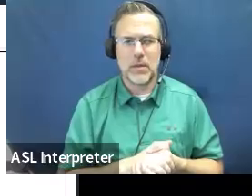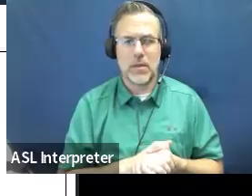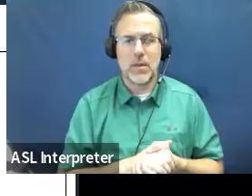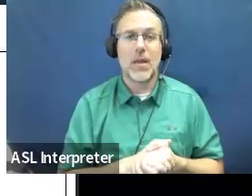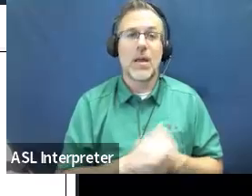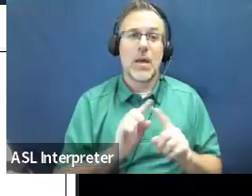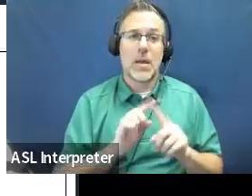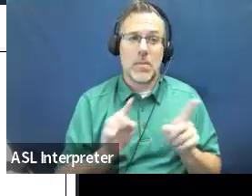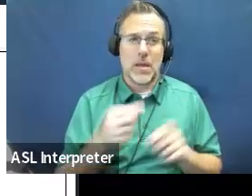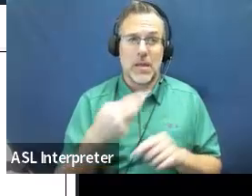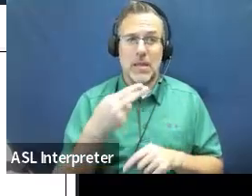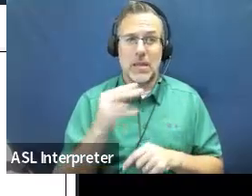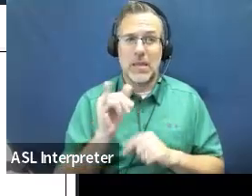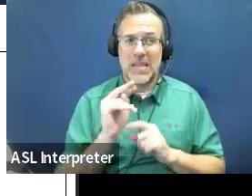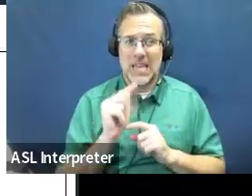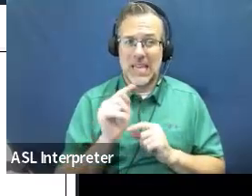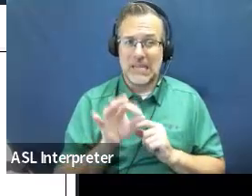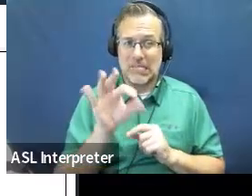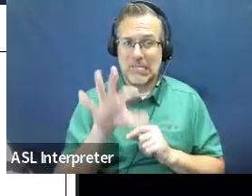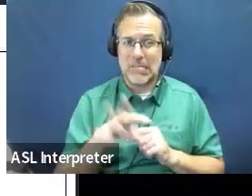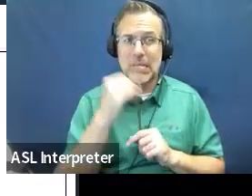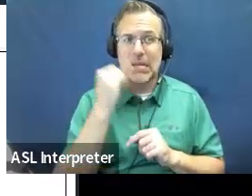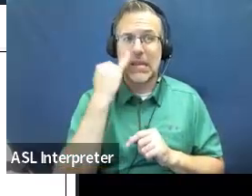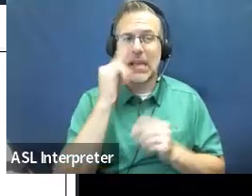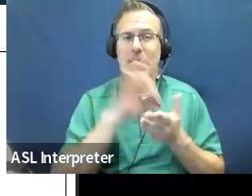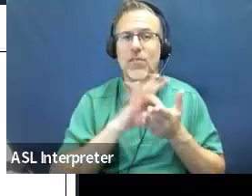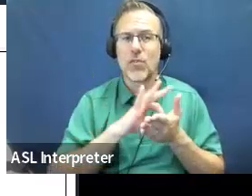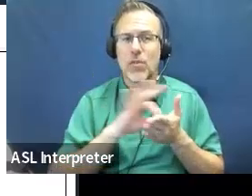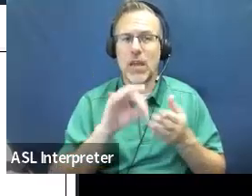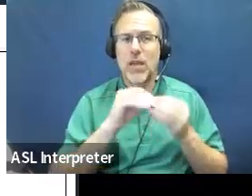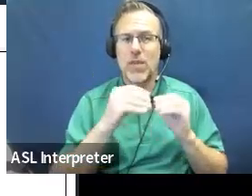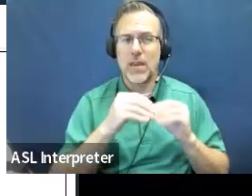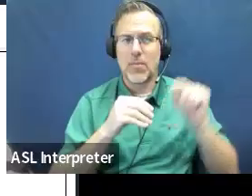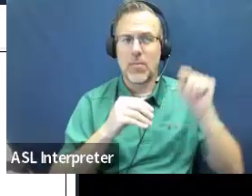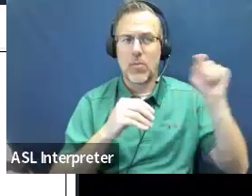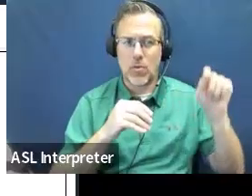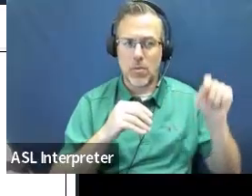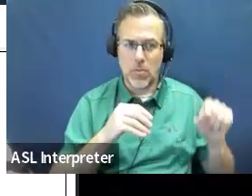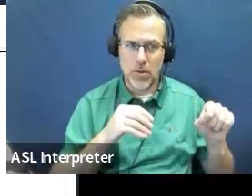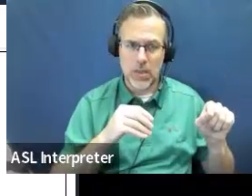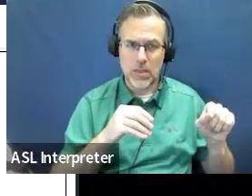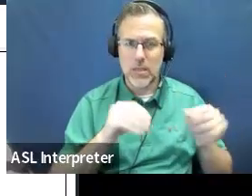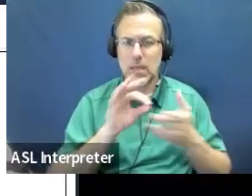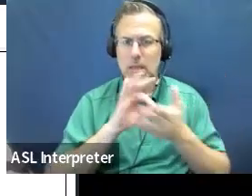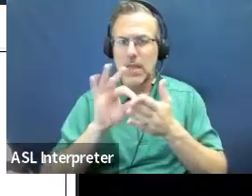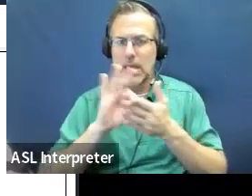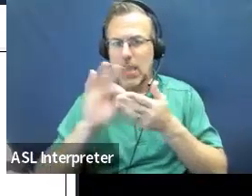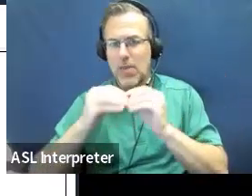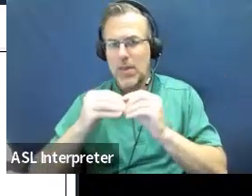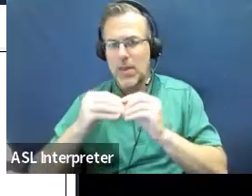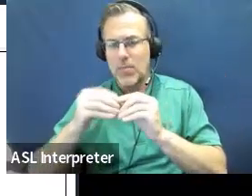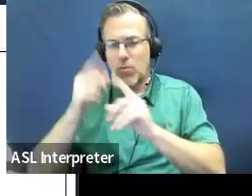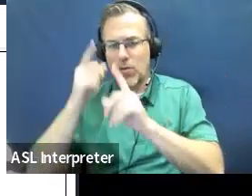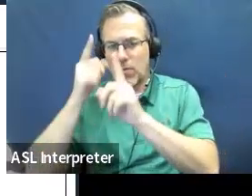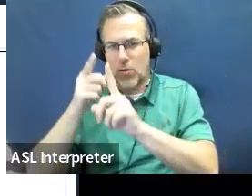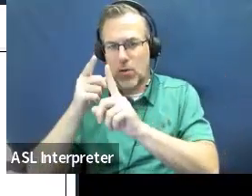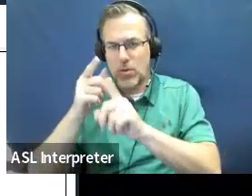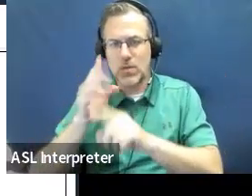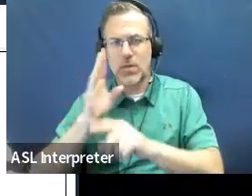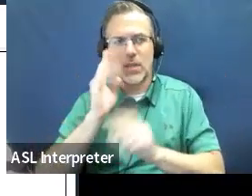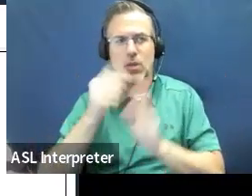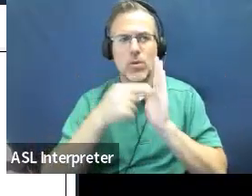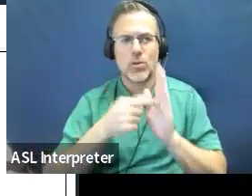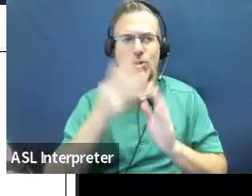But there's a little hint. If you count the number of bullets and you count the number of goals, it'll give you an answer of why this is